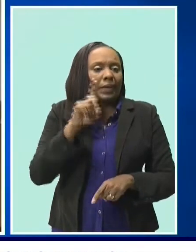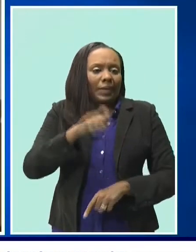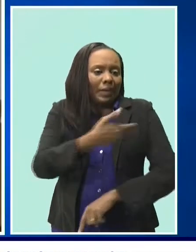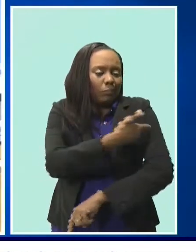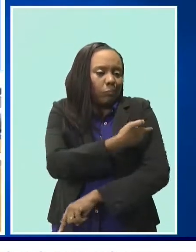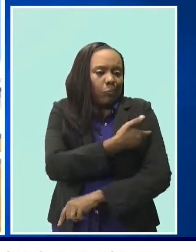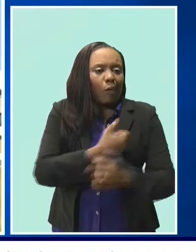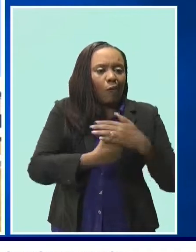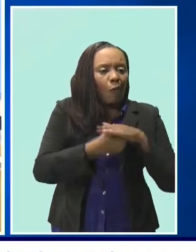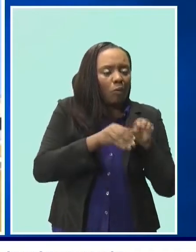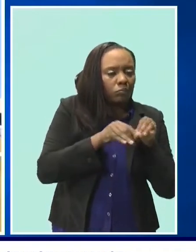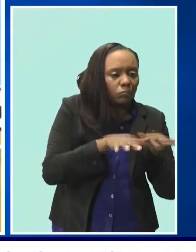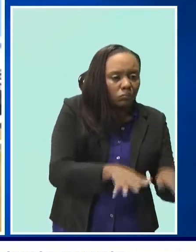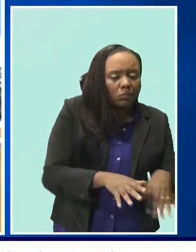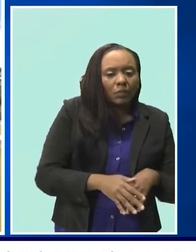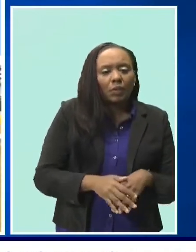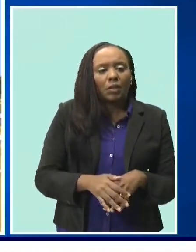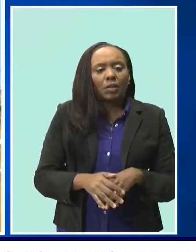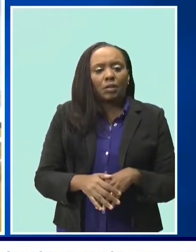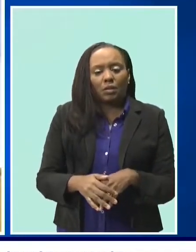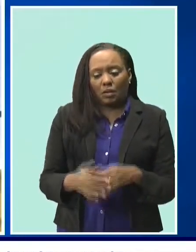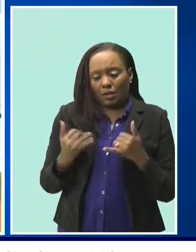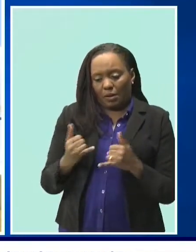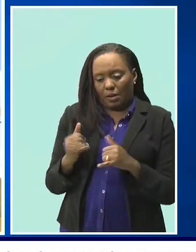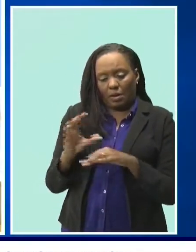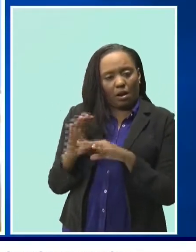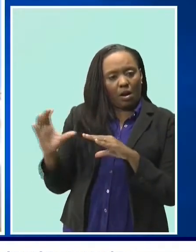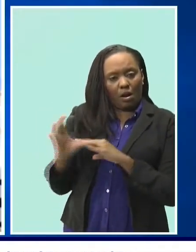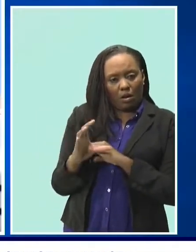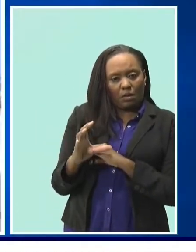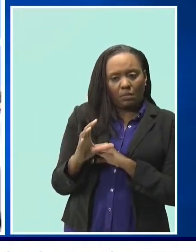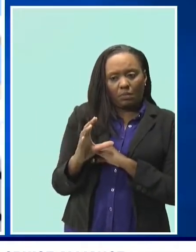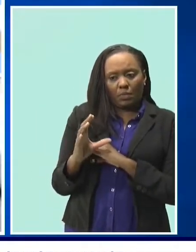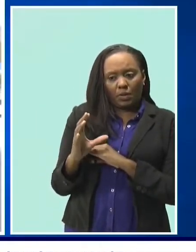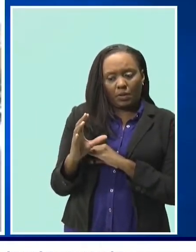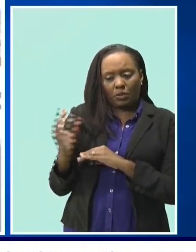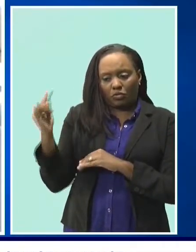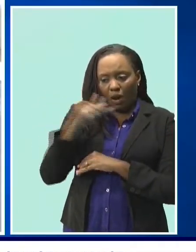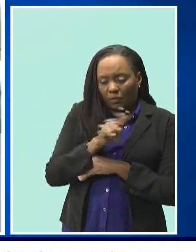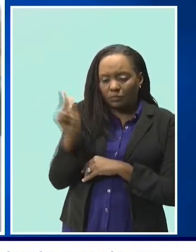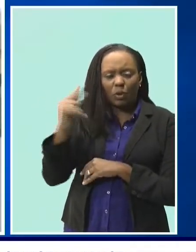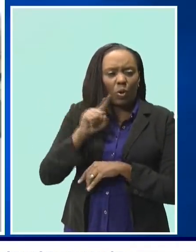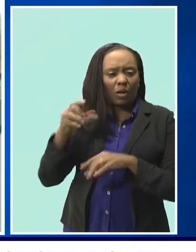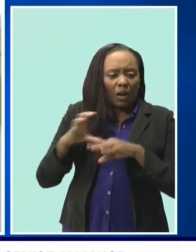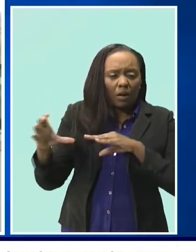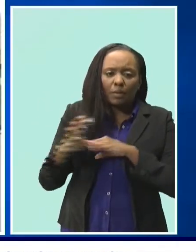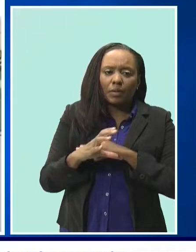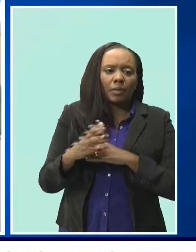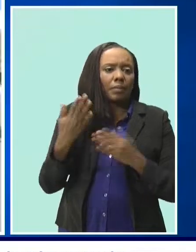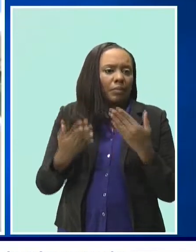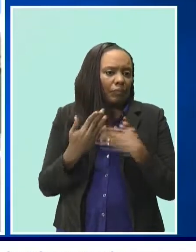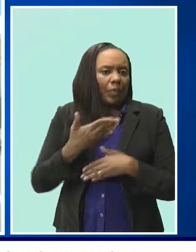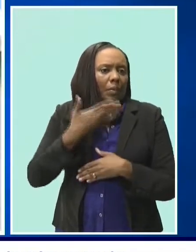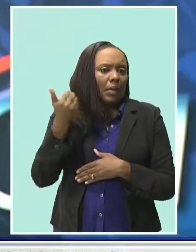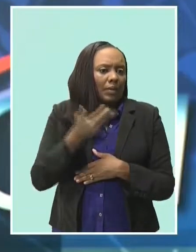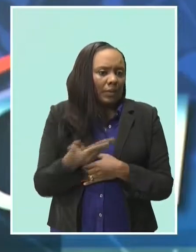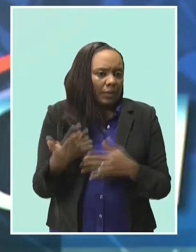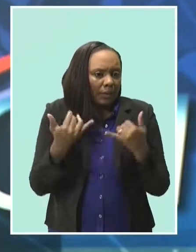intra-regional travel may be the safest form of tourism in the region. Sharika Griffith, CBC